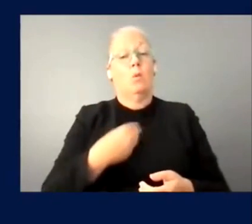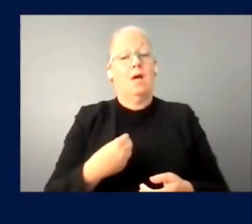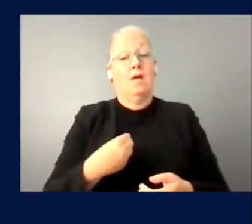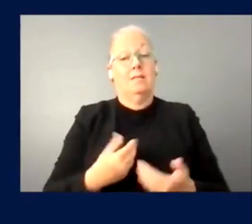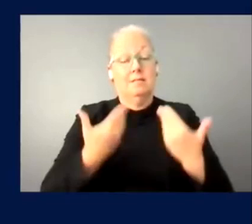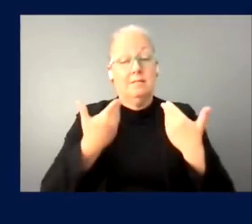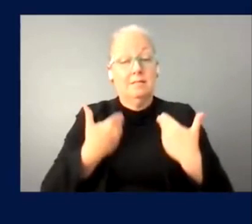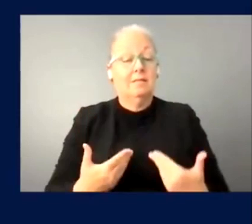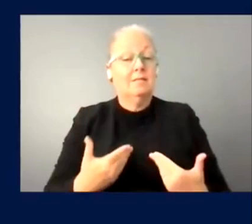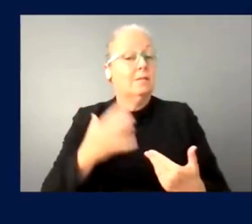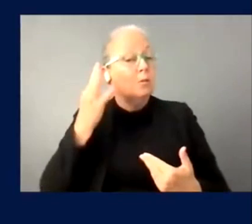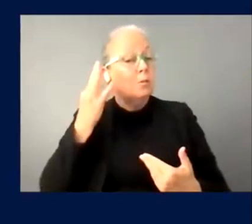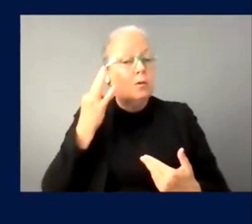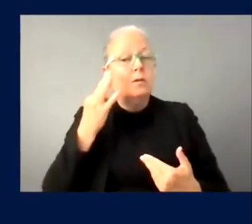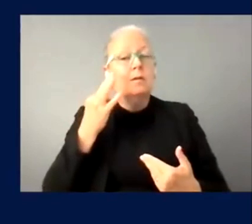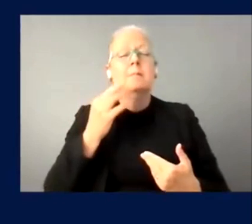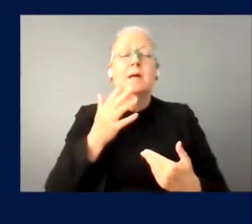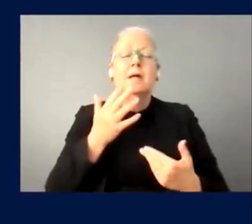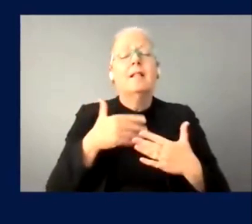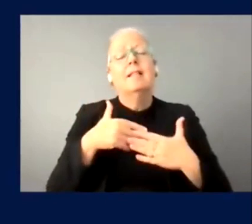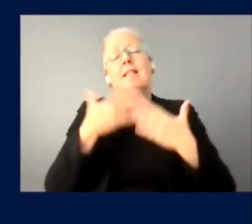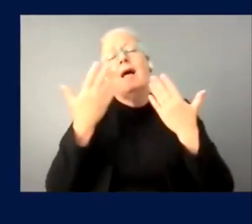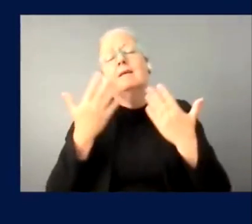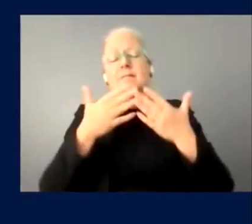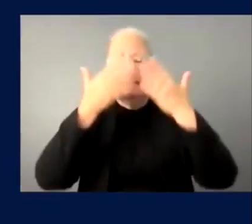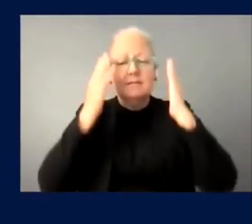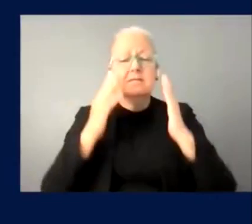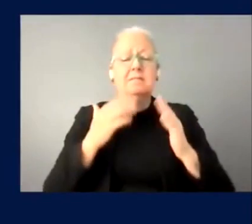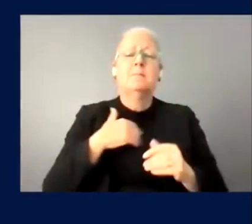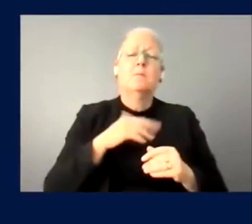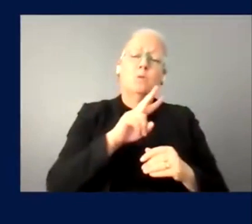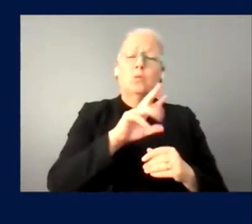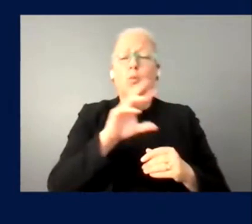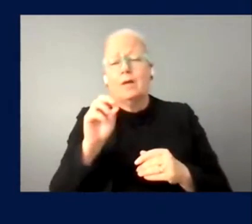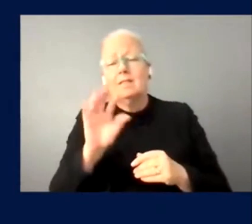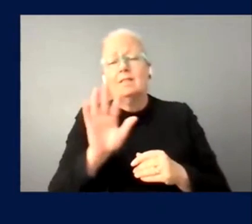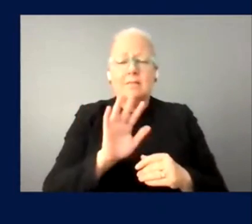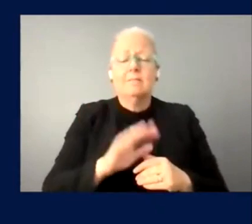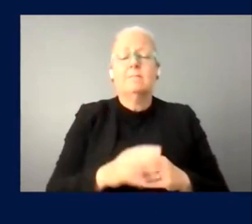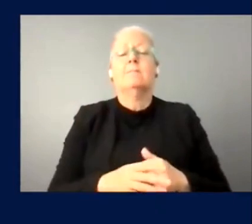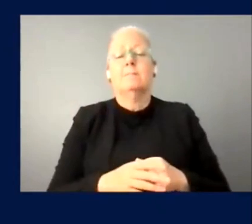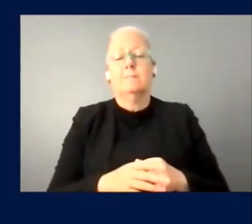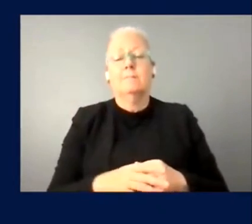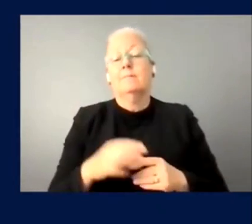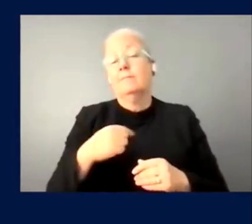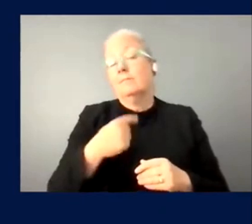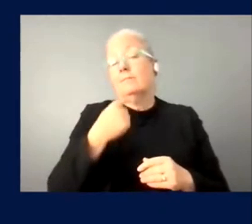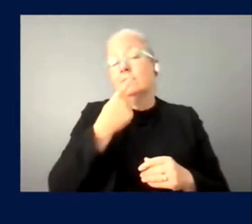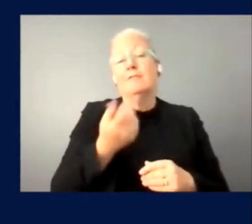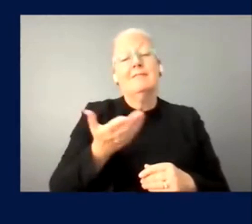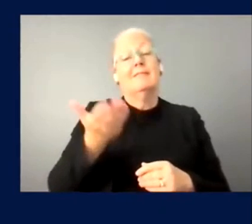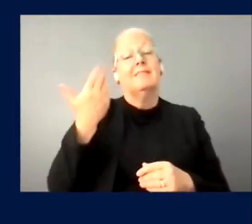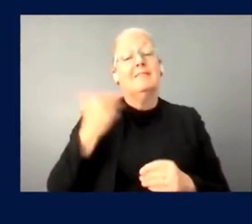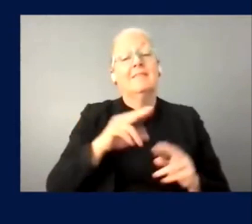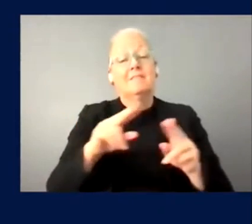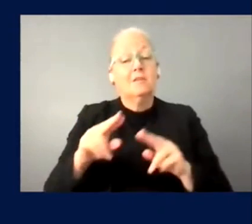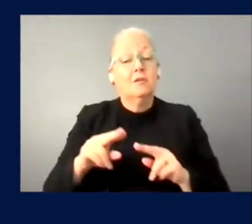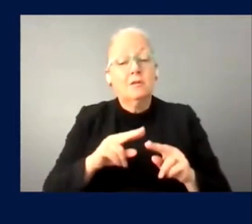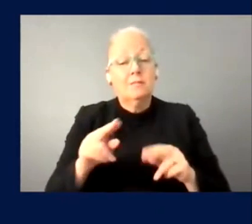hair in my mid-20s. And yeah, as I said at the start of the last video, I'm from Cafe and I'm the research